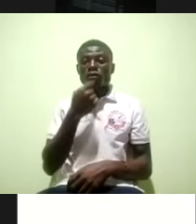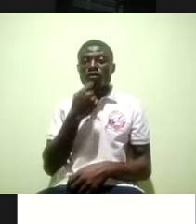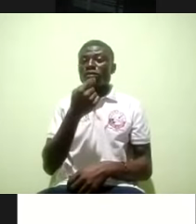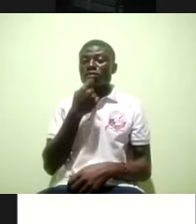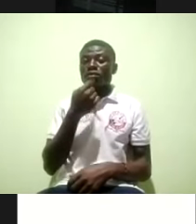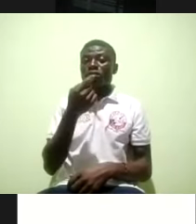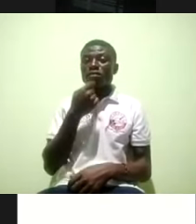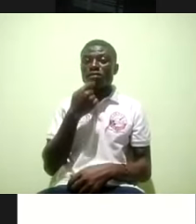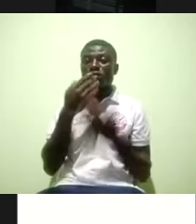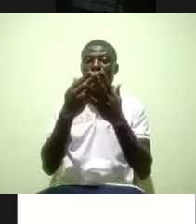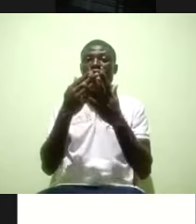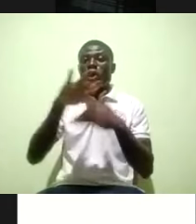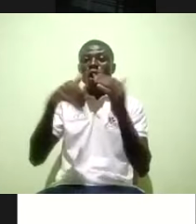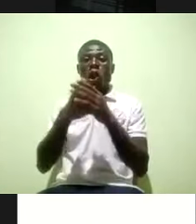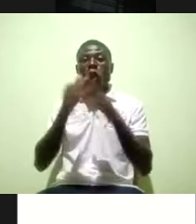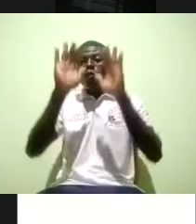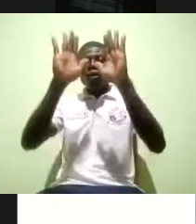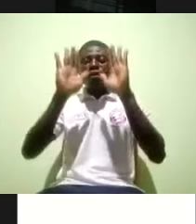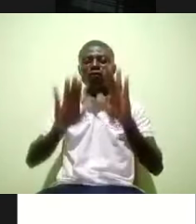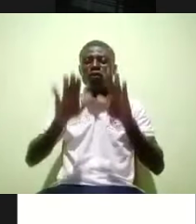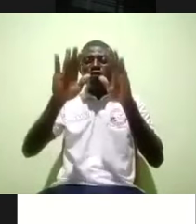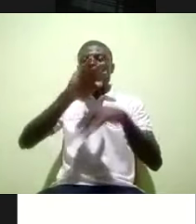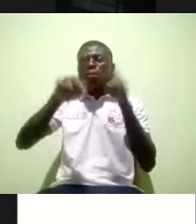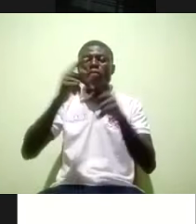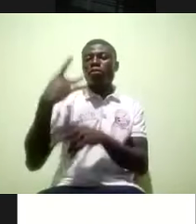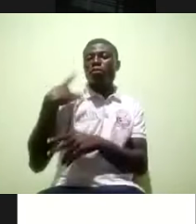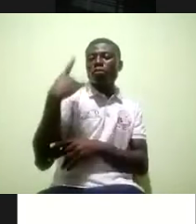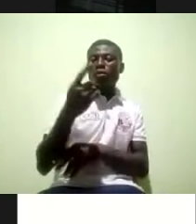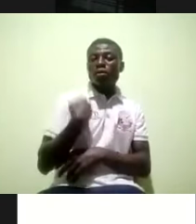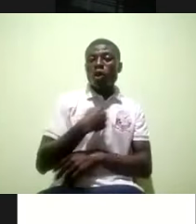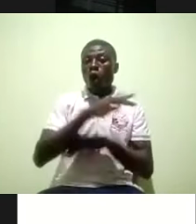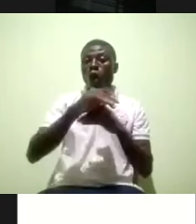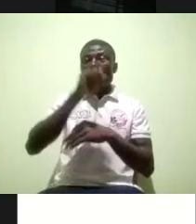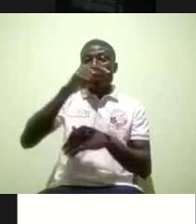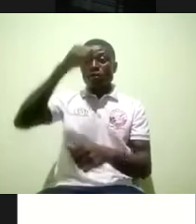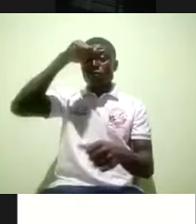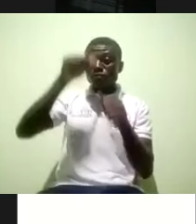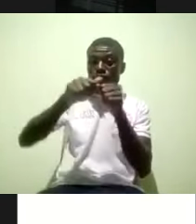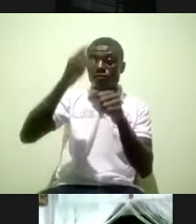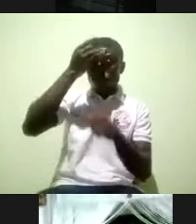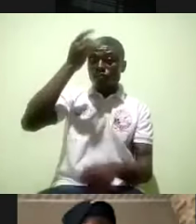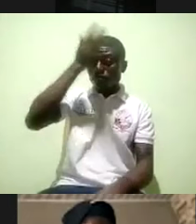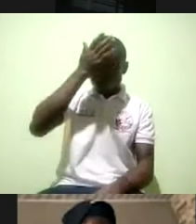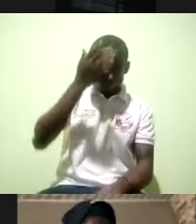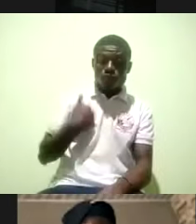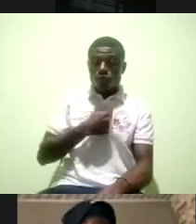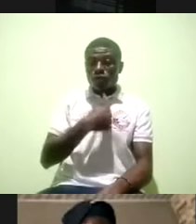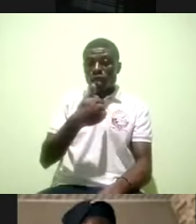our amazing volunteers. Please remember that we are having